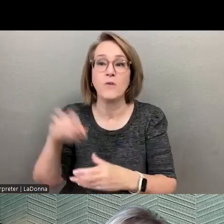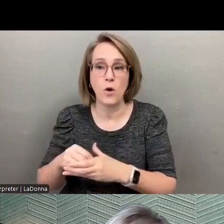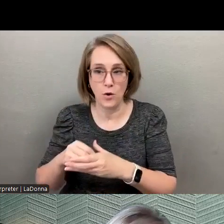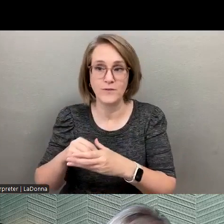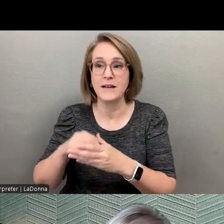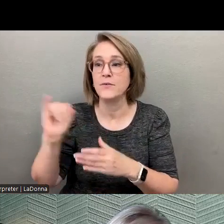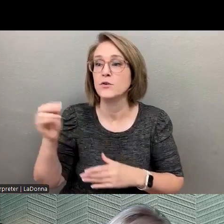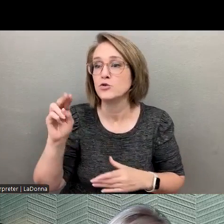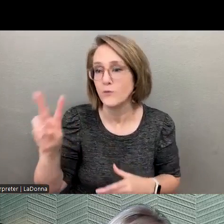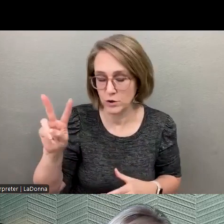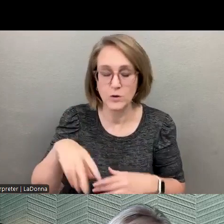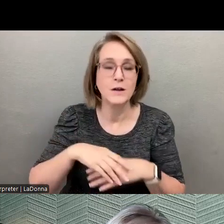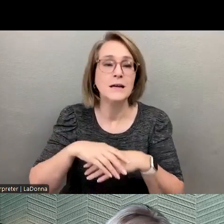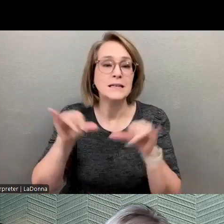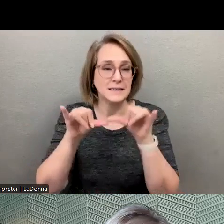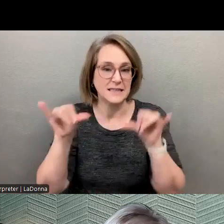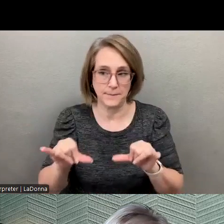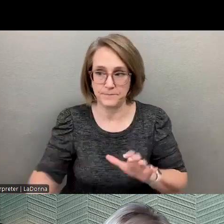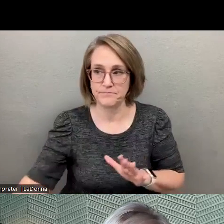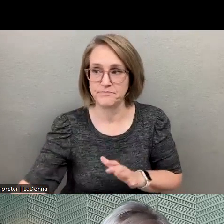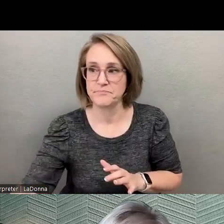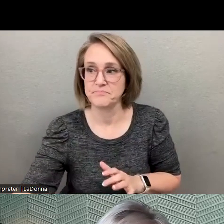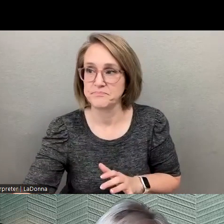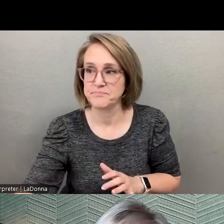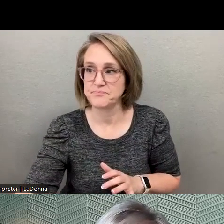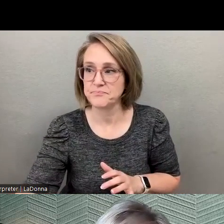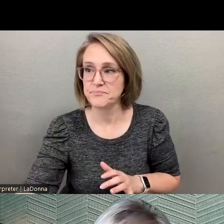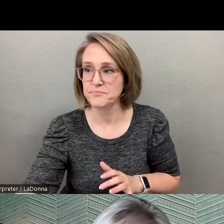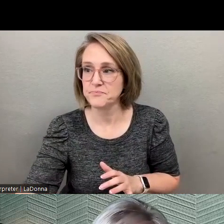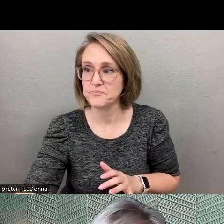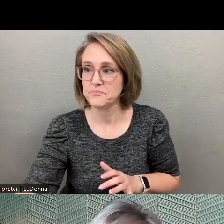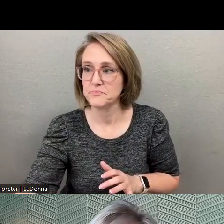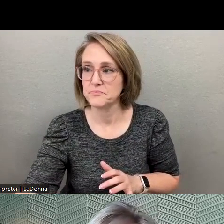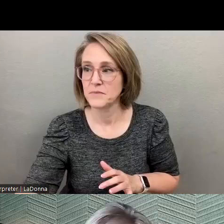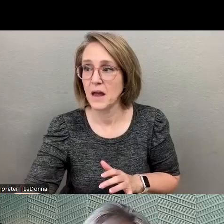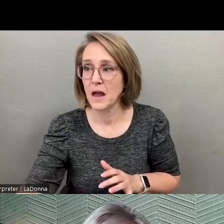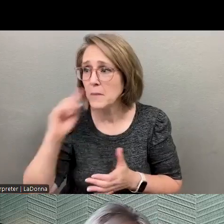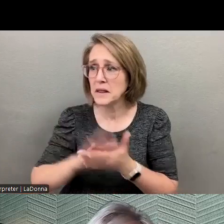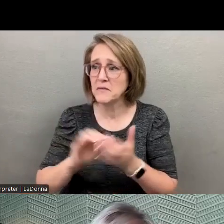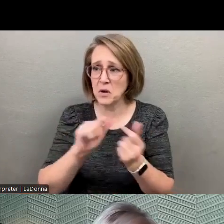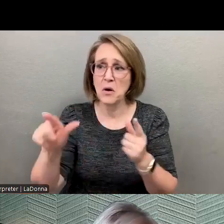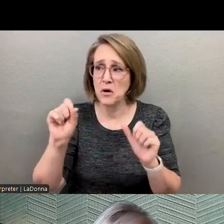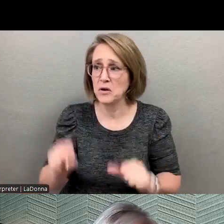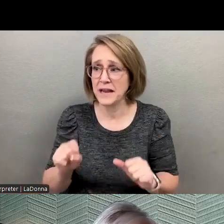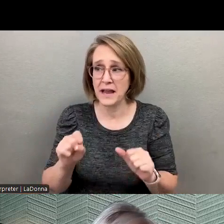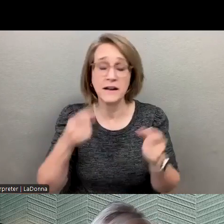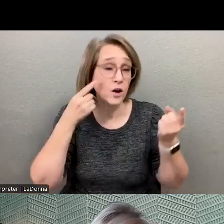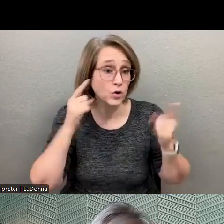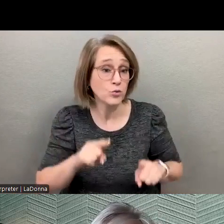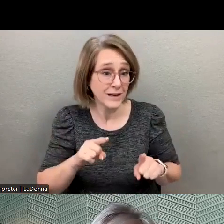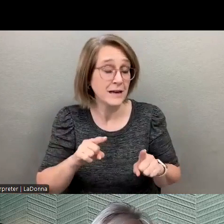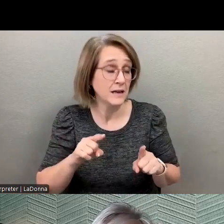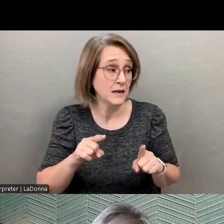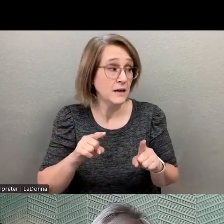justice system. Now, I think we can all agree that tremendous work has been done as we've